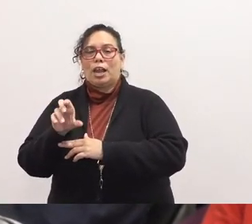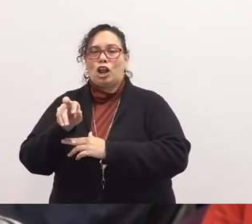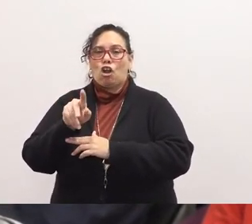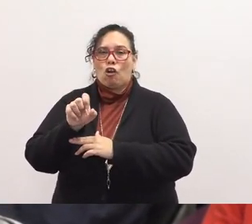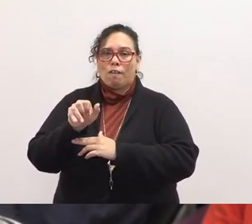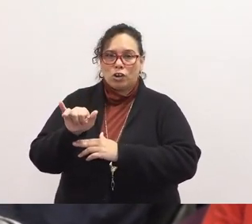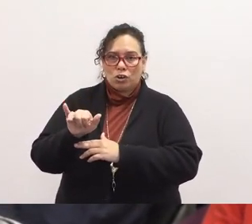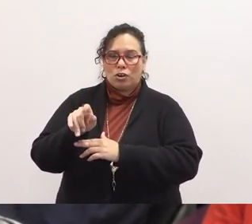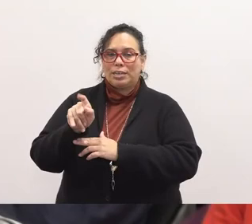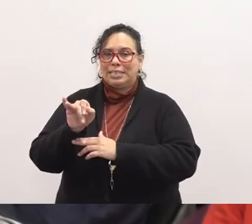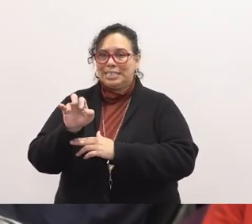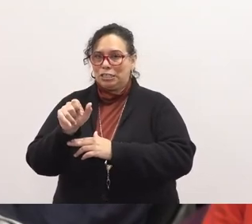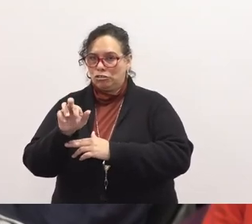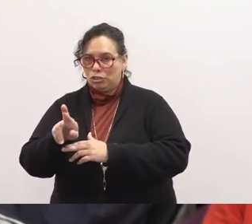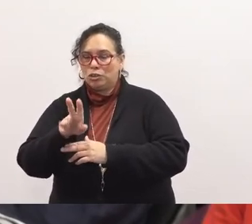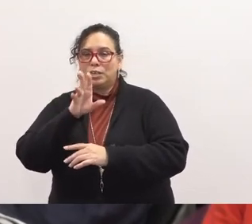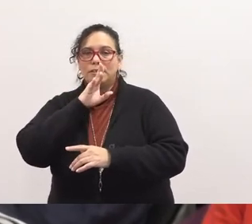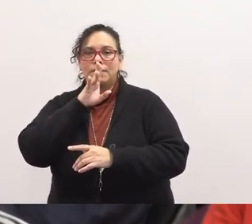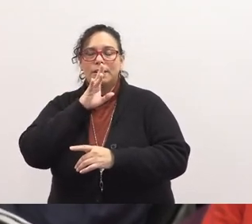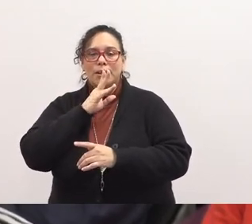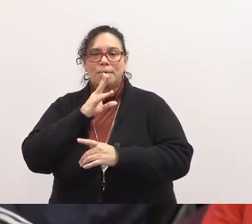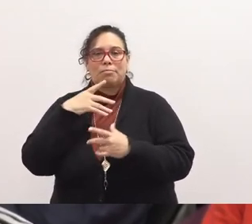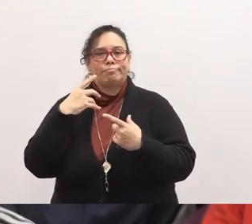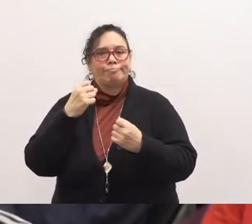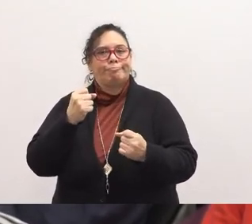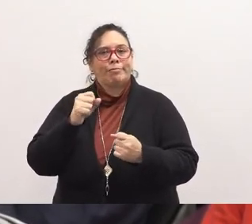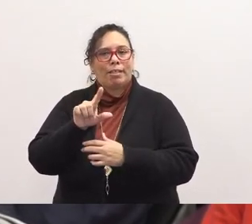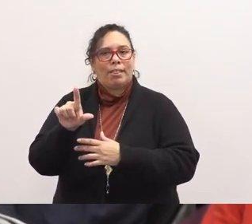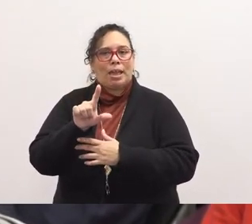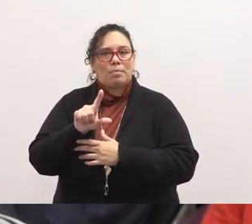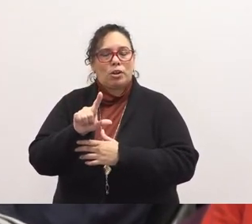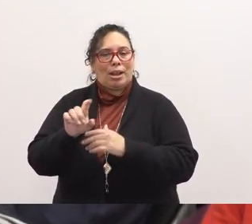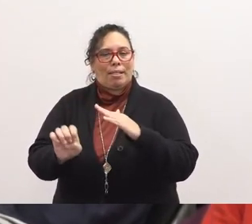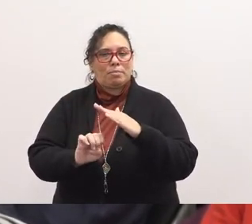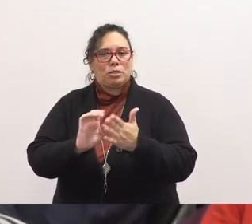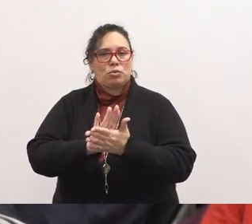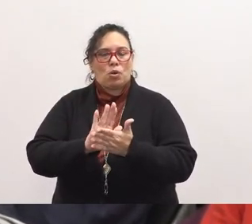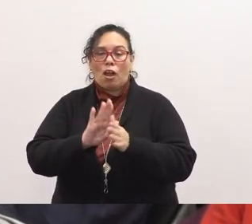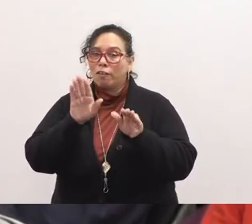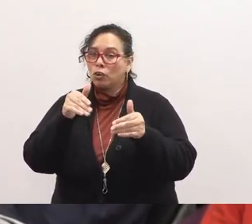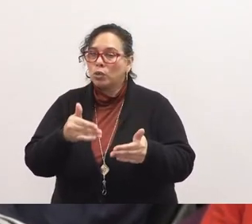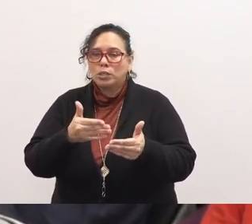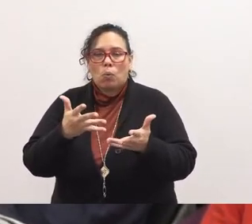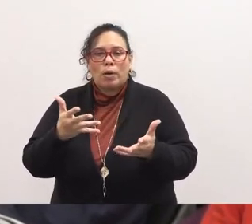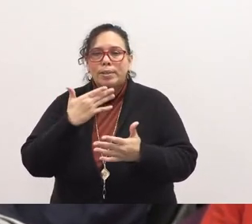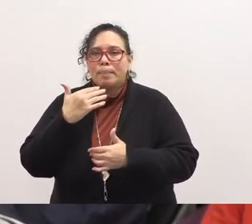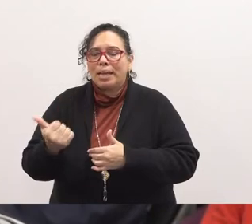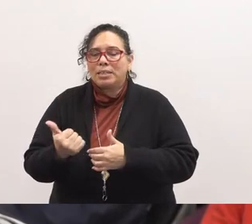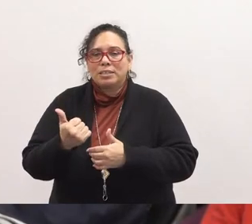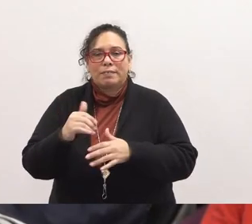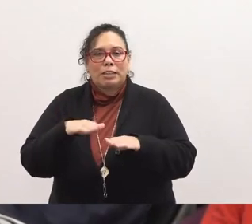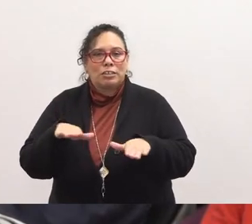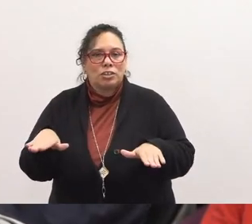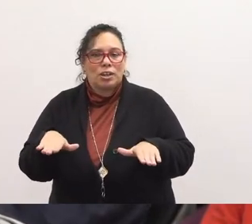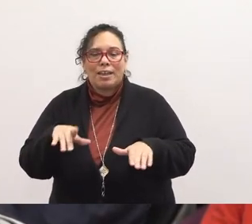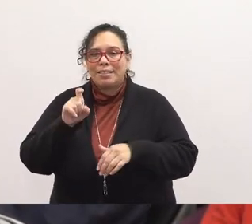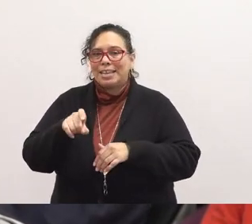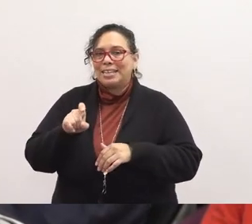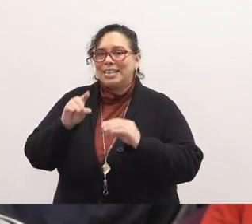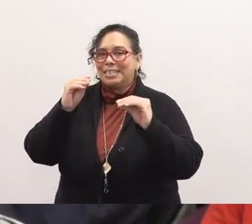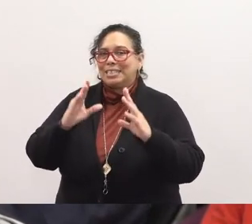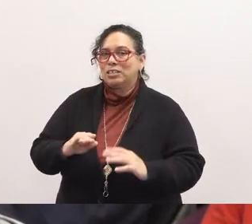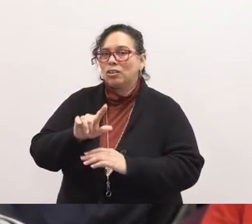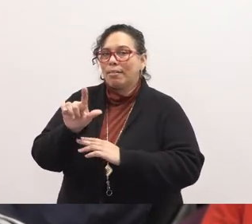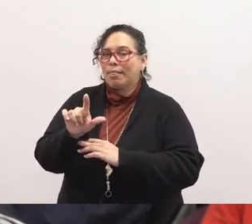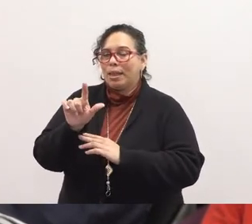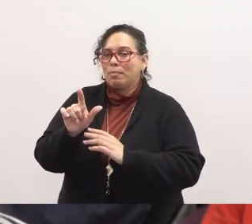in our elementary schools. Our focus every day is what is best for the child in the chair. Children need a teacher librarian